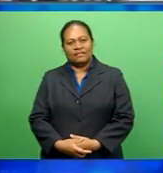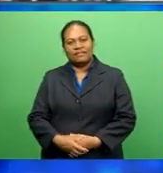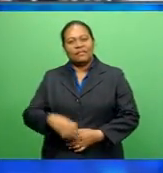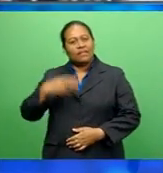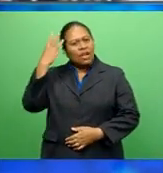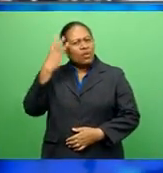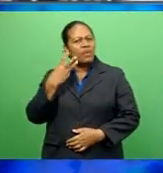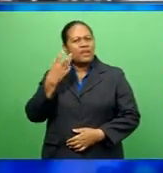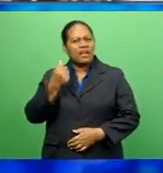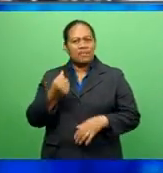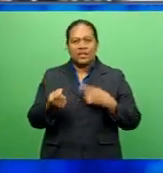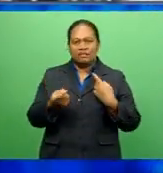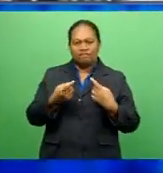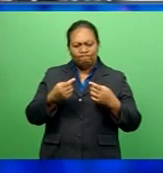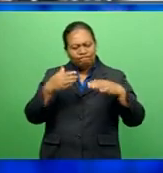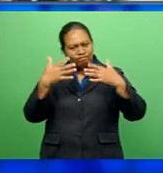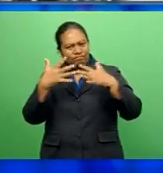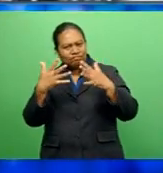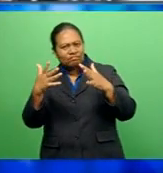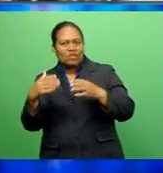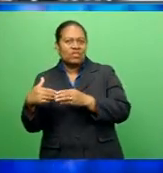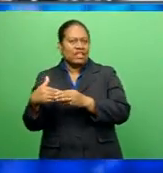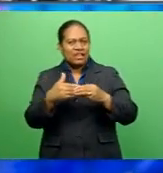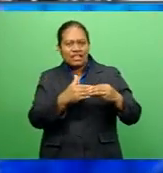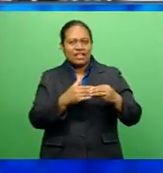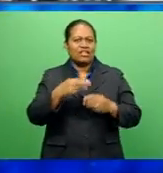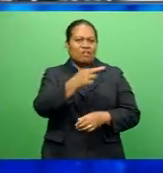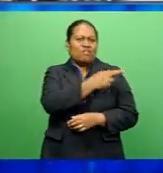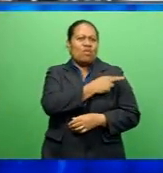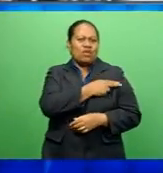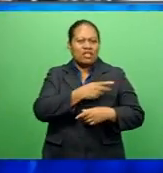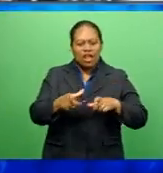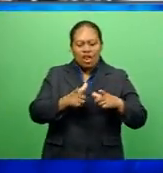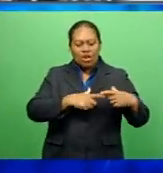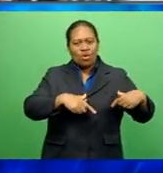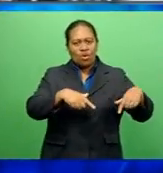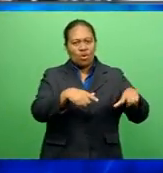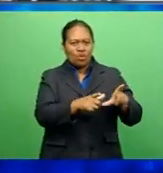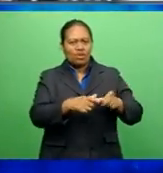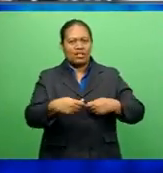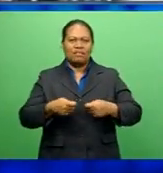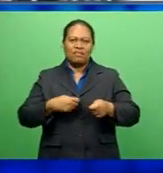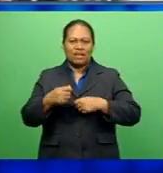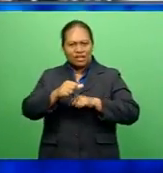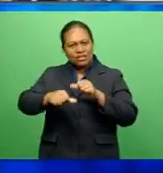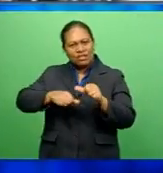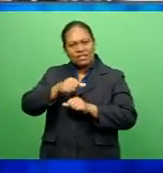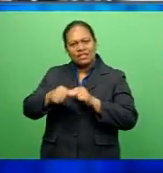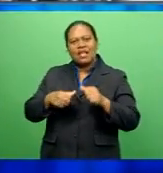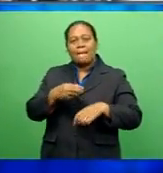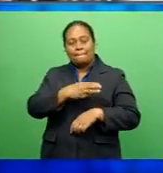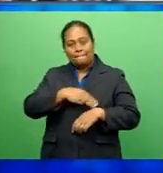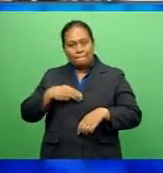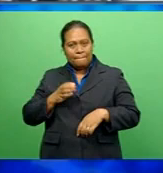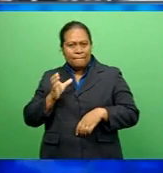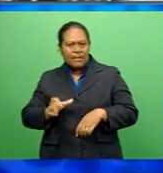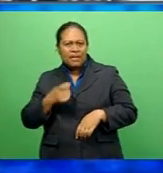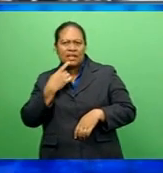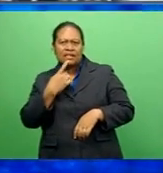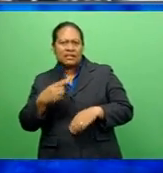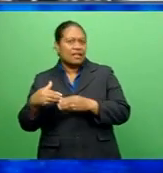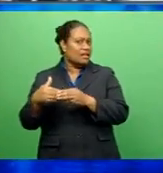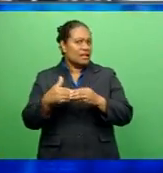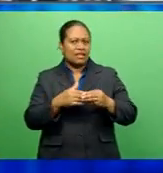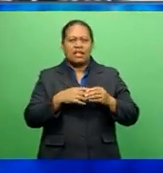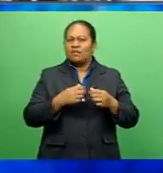Women have been commended for their leadership role in the local market vendor associations. Local Government Minister Premila Kumar says these leaders have